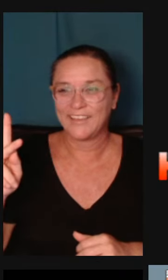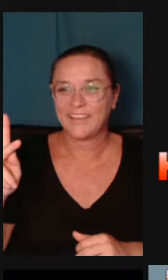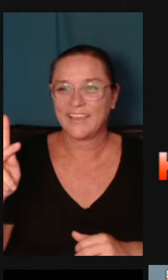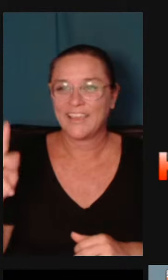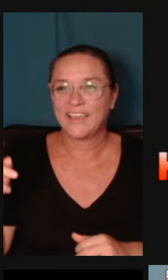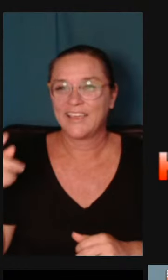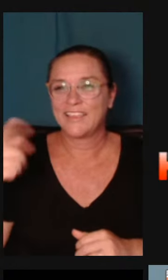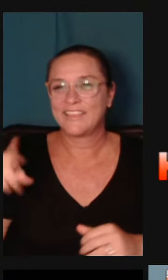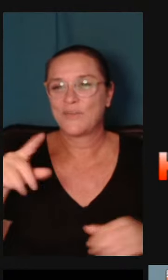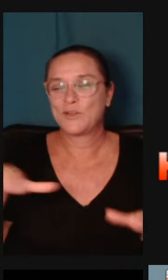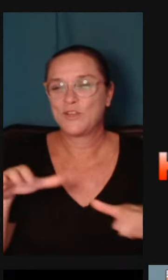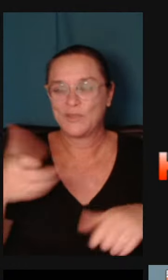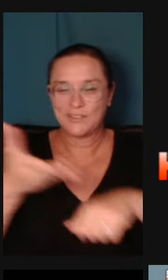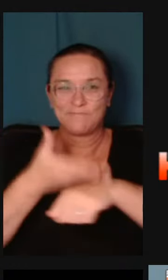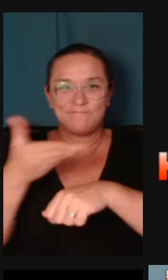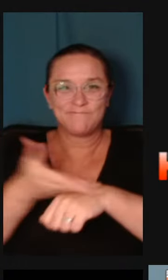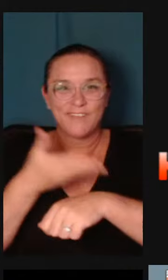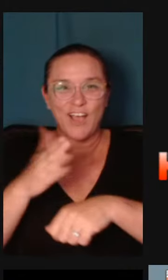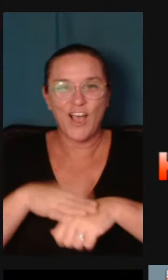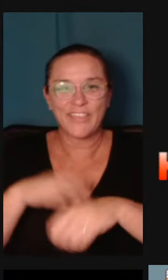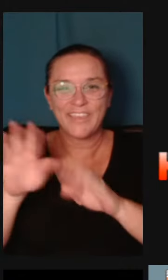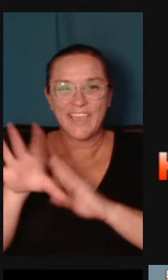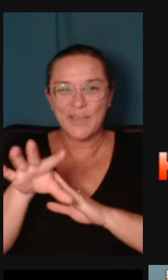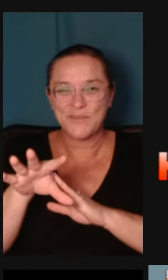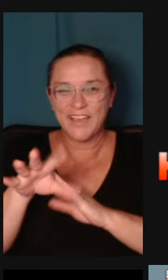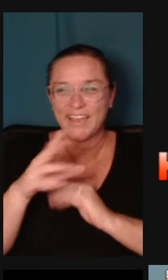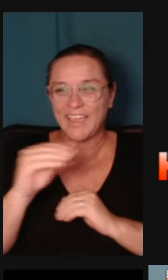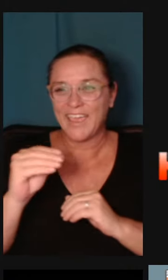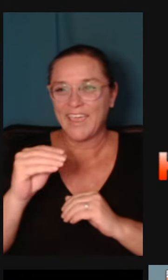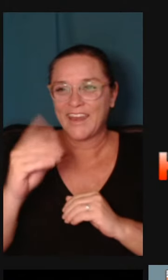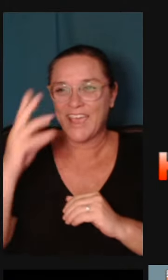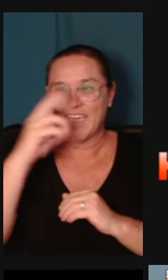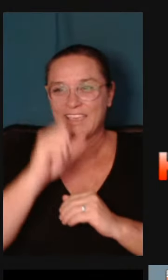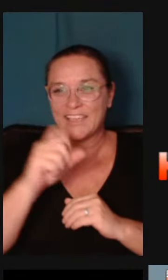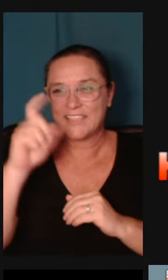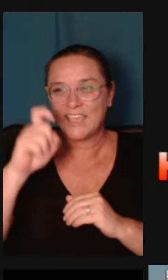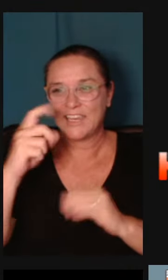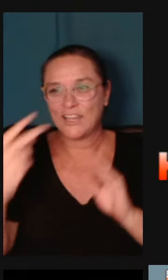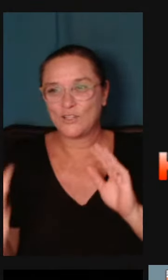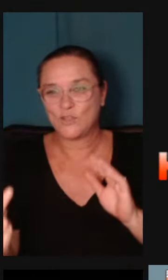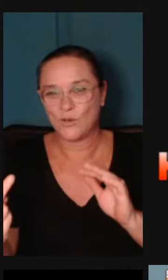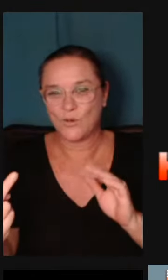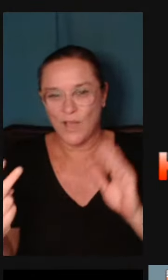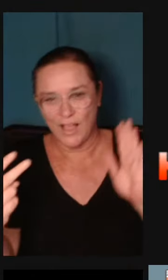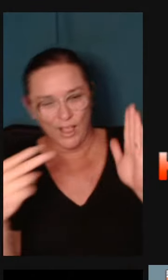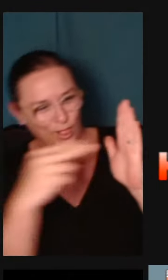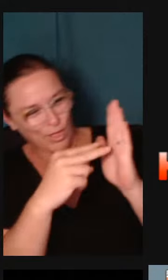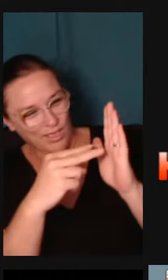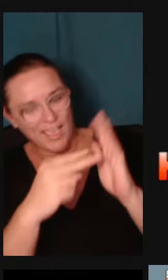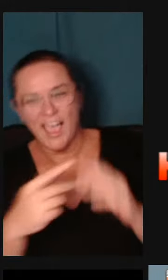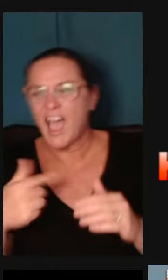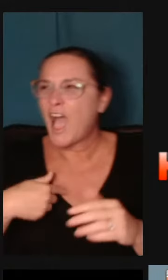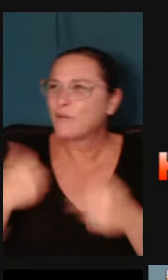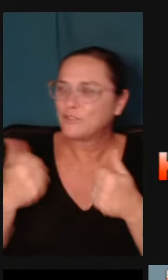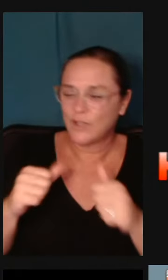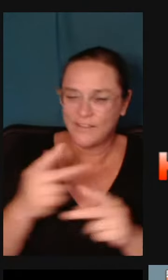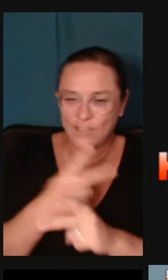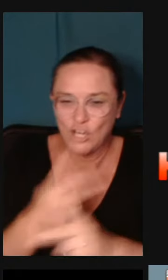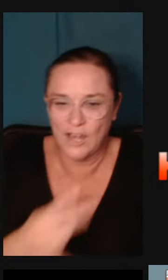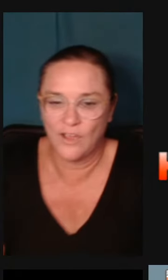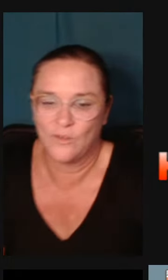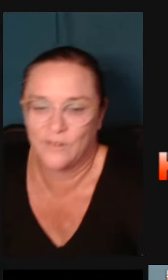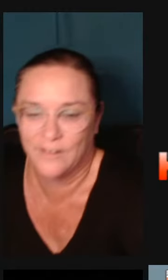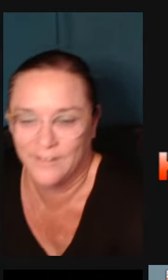were doing some maintenance on the camera, and I guess he needed to look deep into it took me a second to figure out what that was. I thought it was a